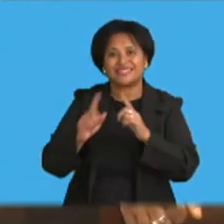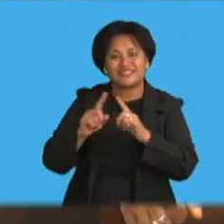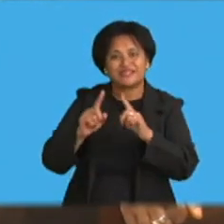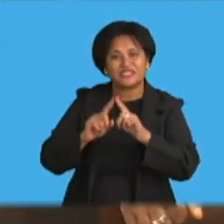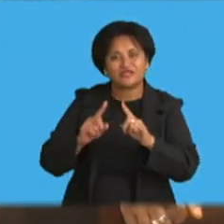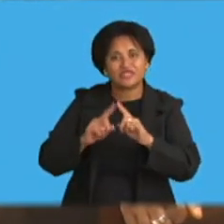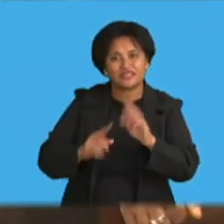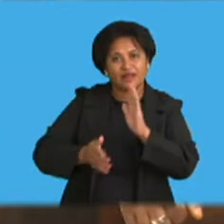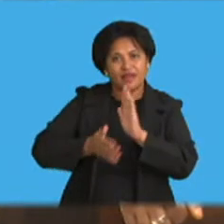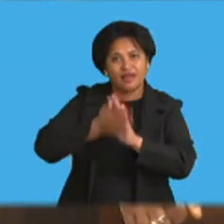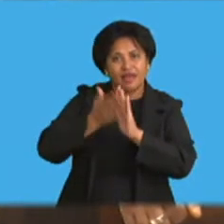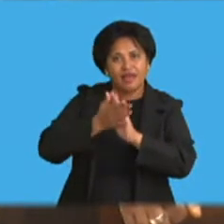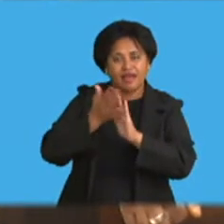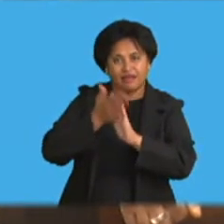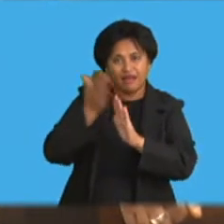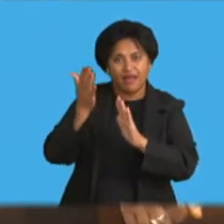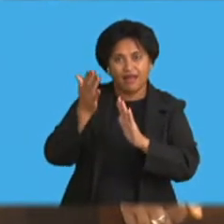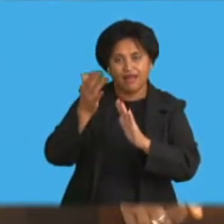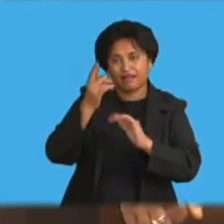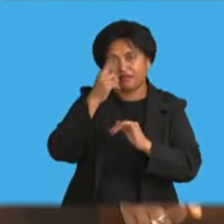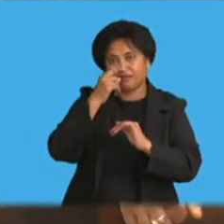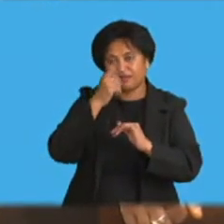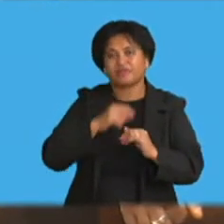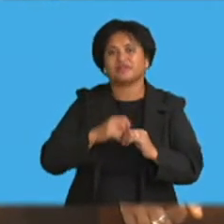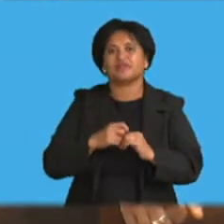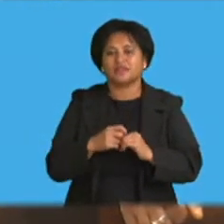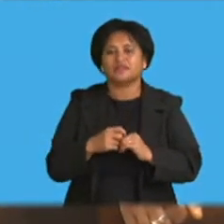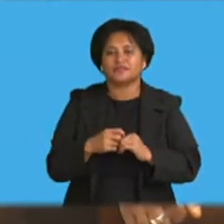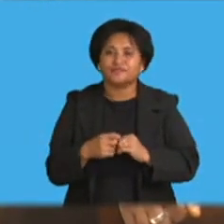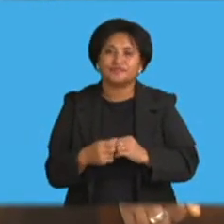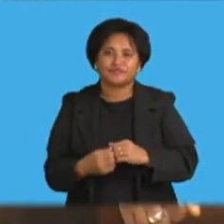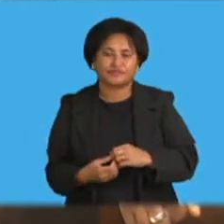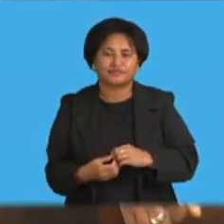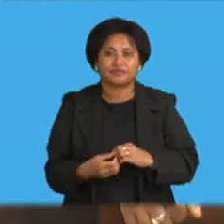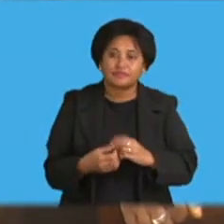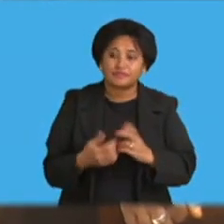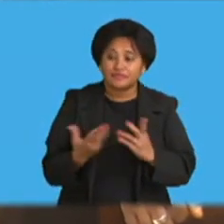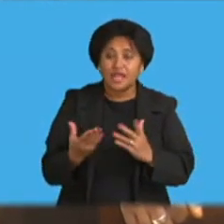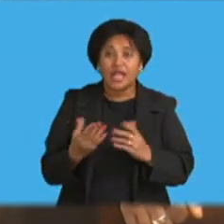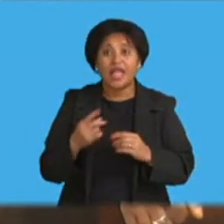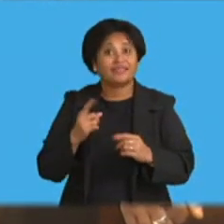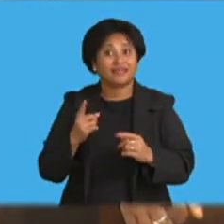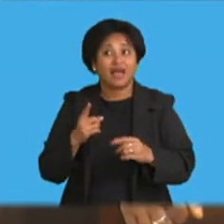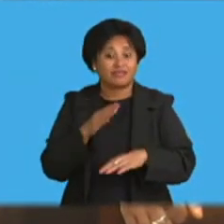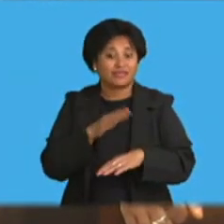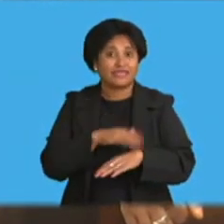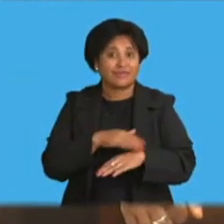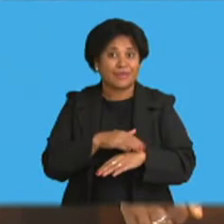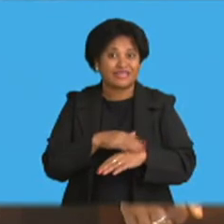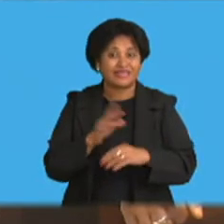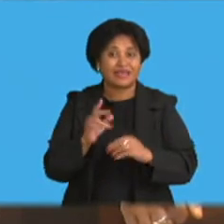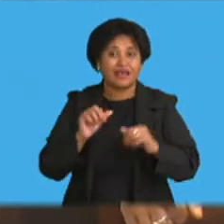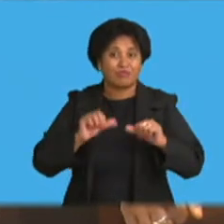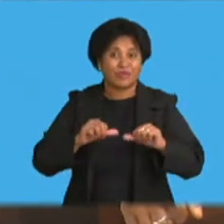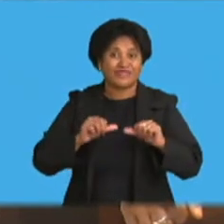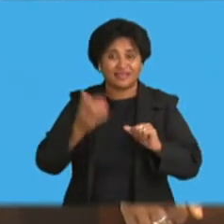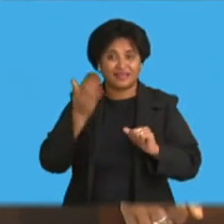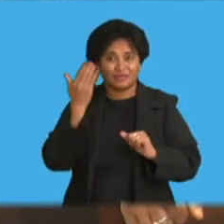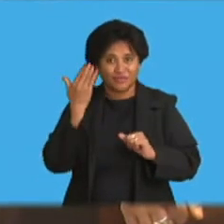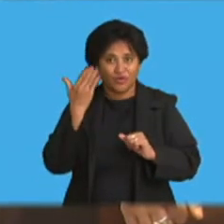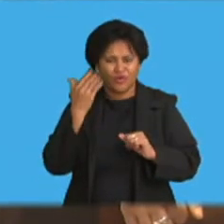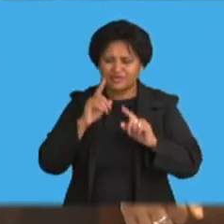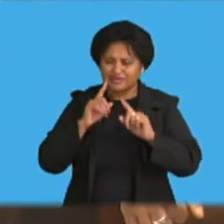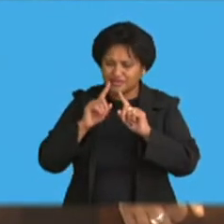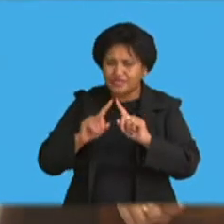Global Education Opportunity, and also His Excellency Anton Tong, the former President of Kiribati, and Chair of the high-level group established